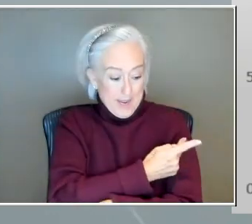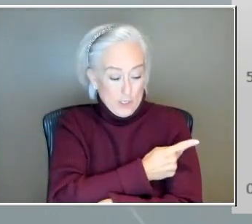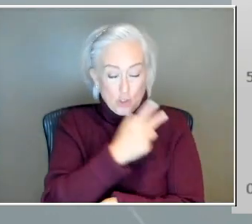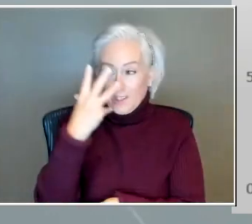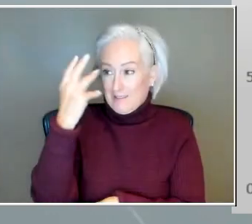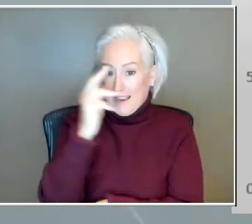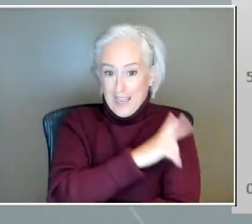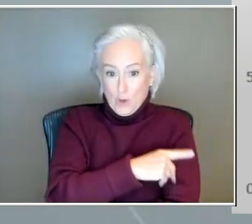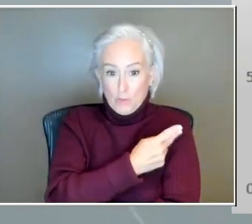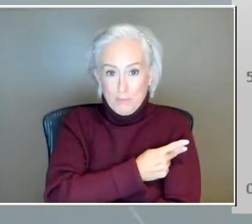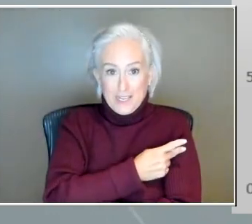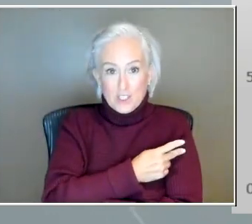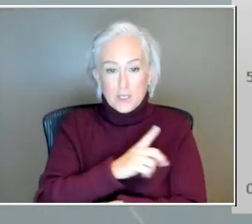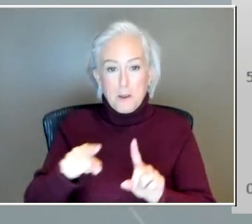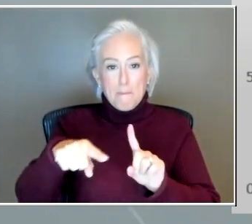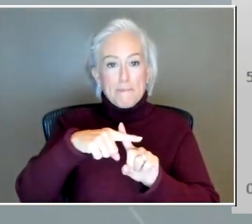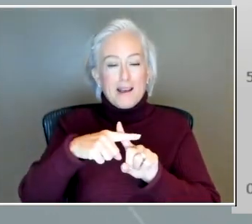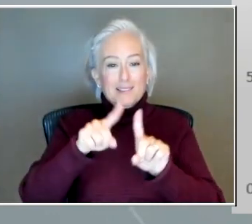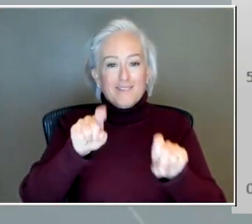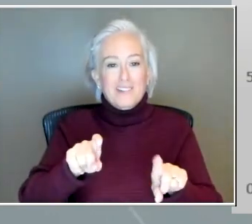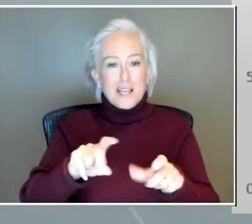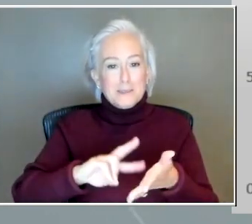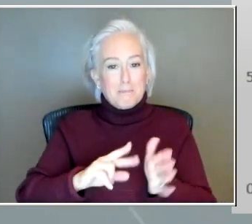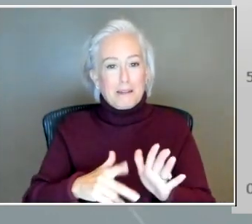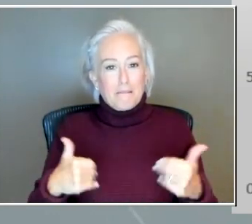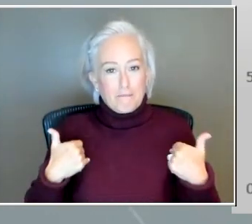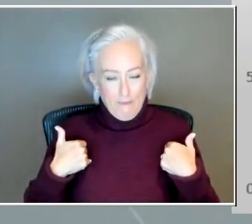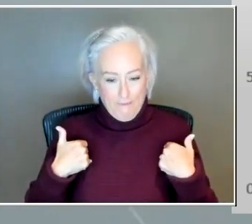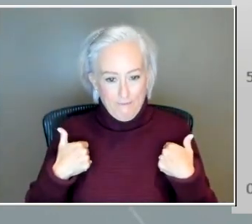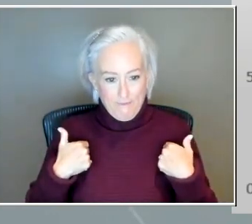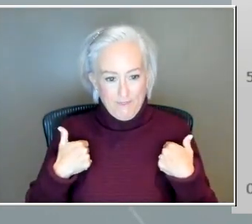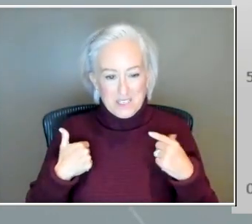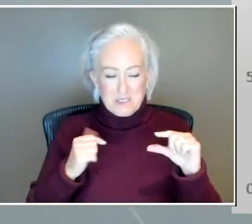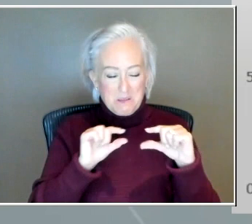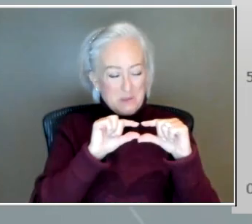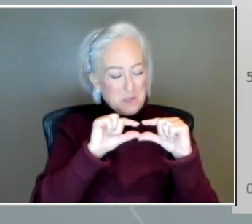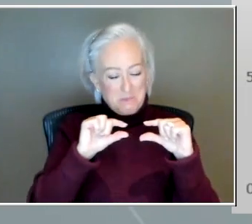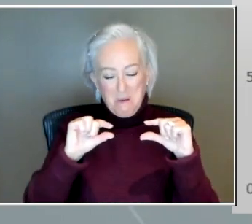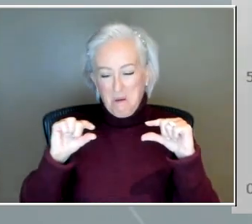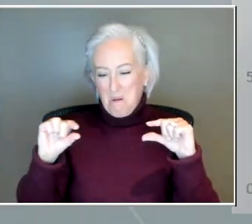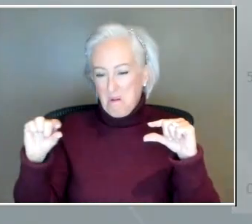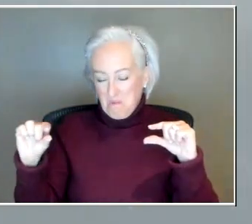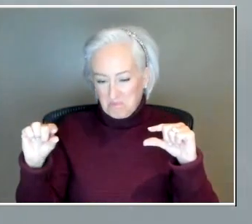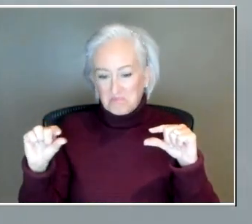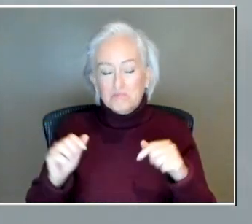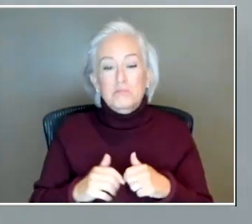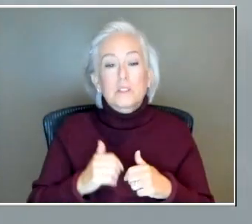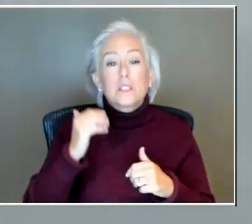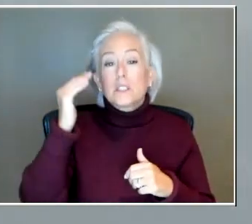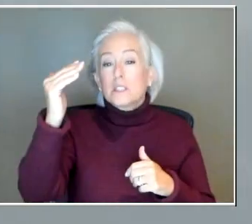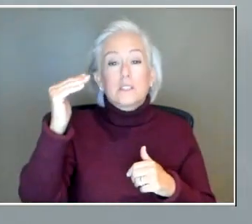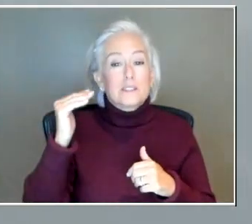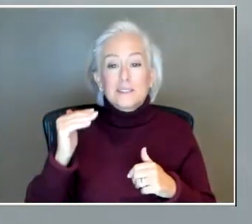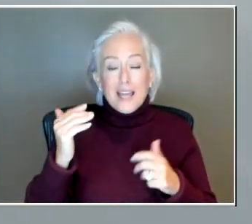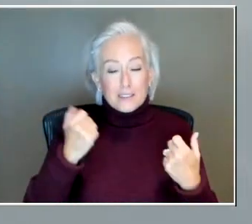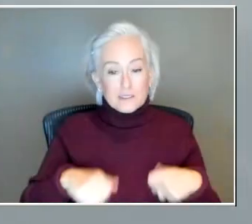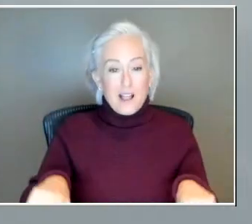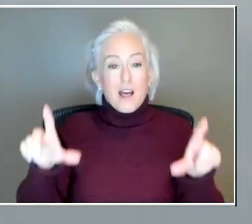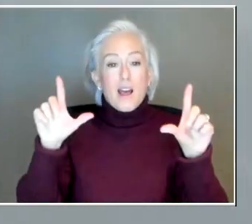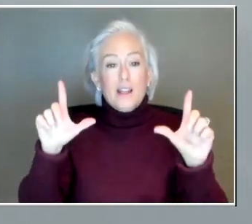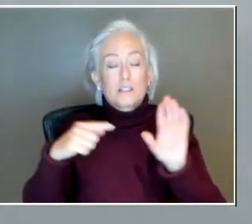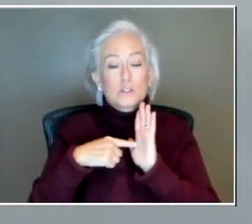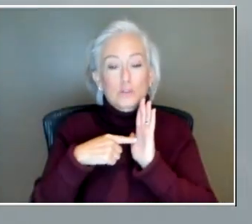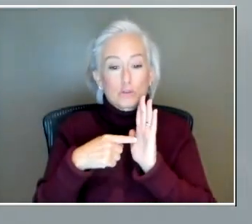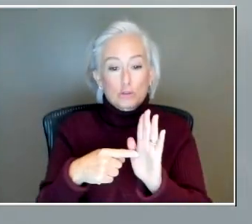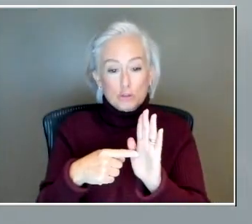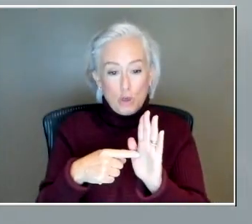can see a very small number overall. And then if we go to the next slide too, we'll see that this is the